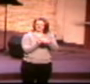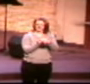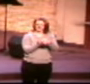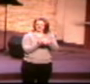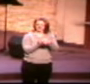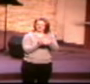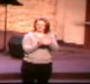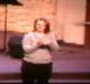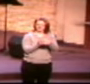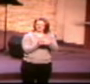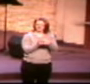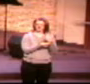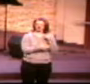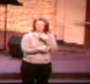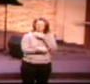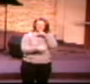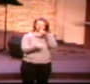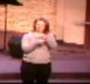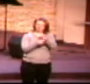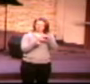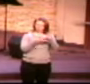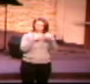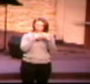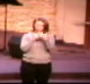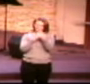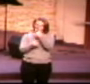we commit to reminding you